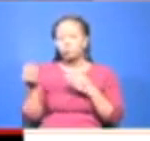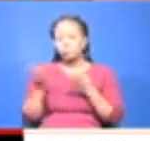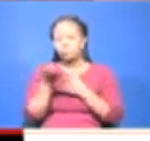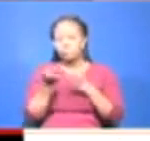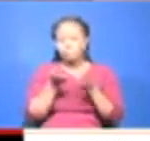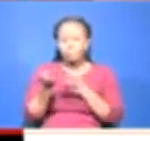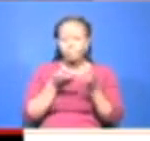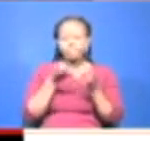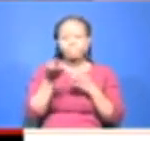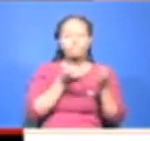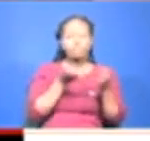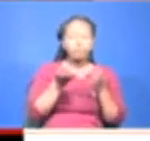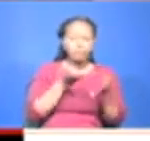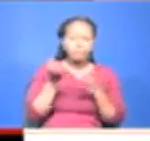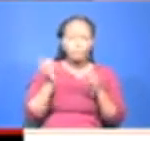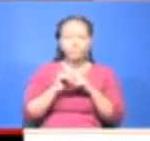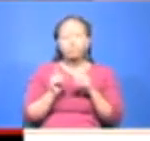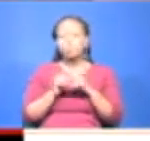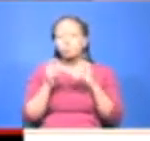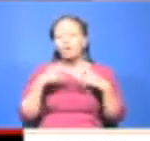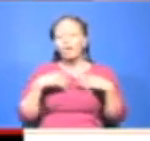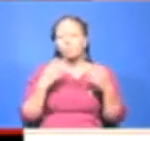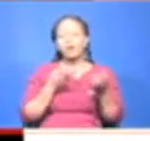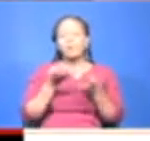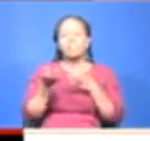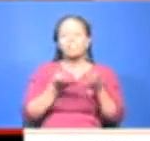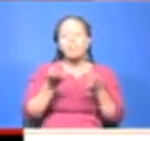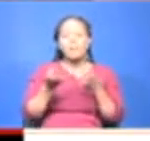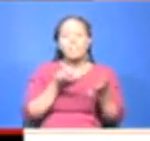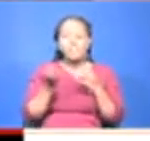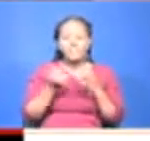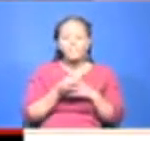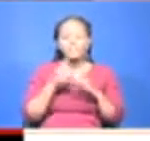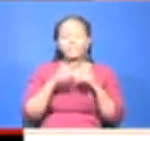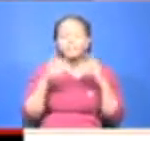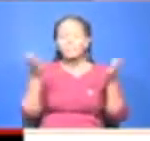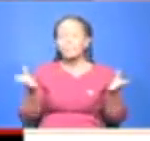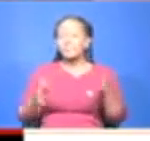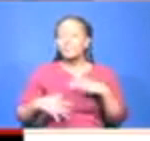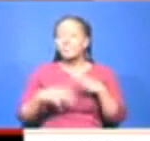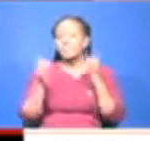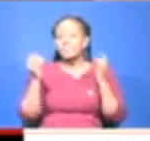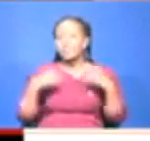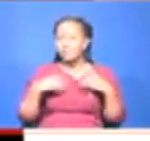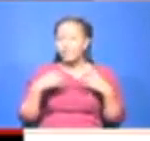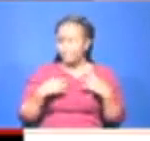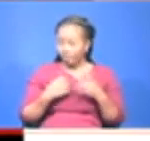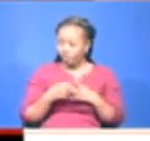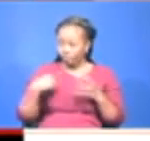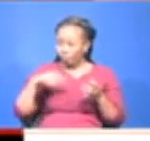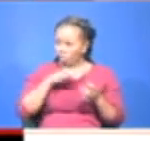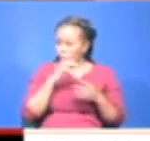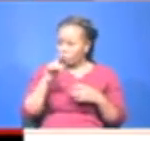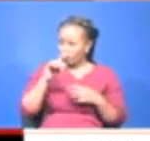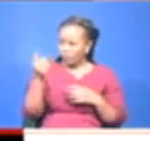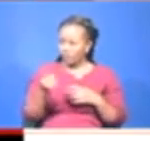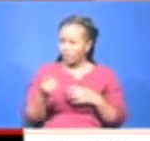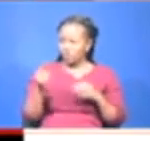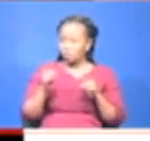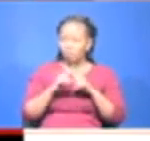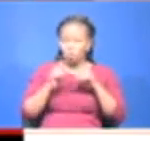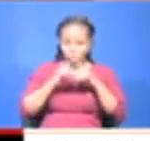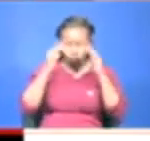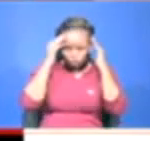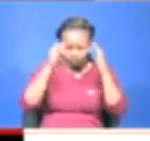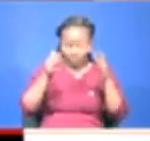might be using them, who might have a business but be interested in doing this. So really our channel first, and focusing on young